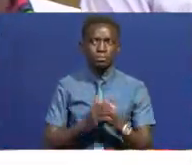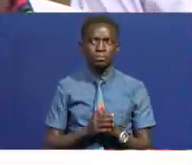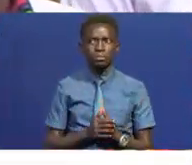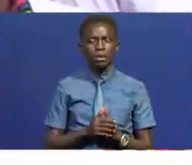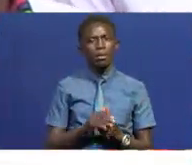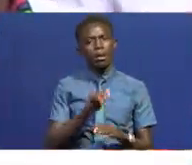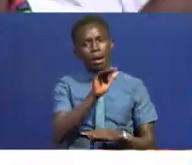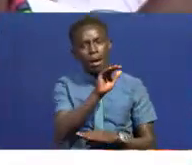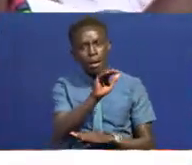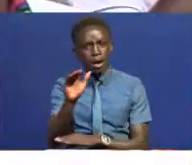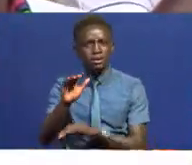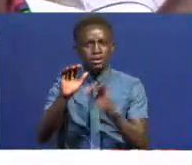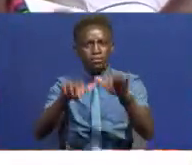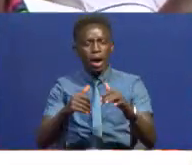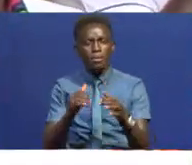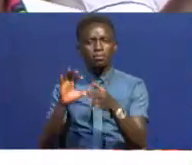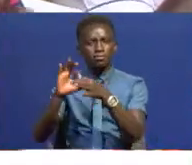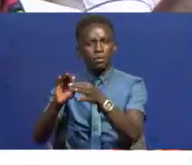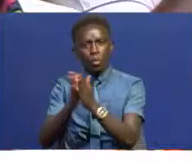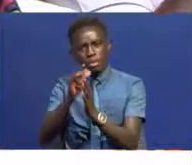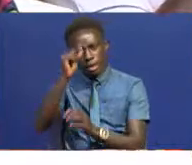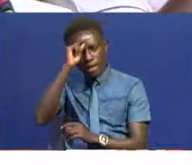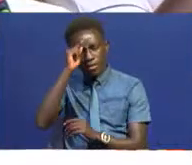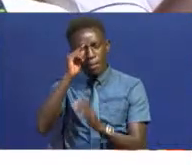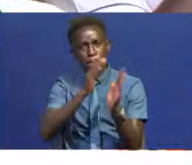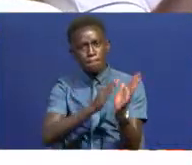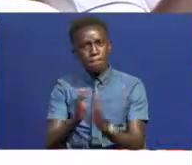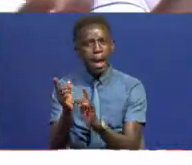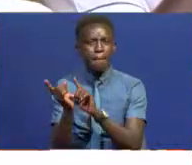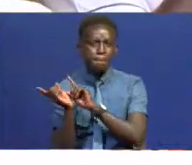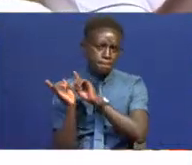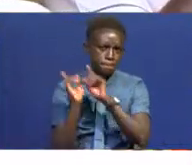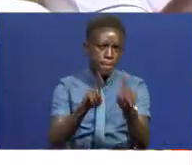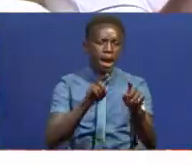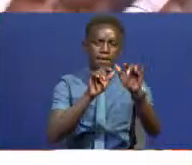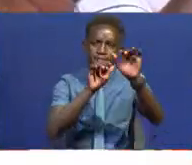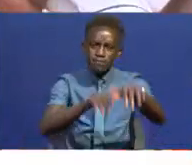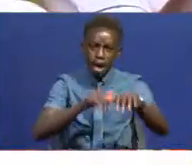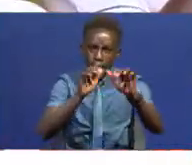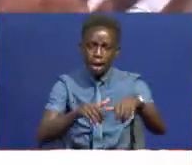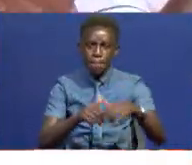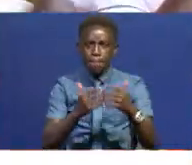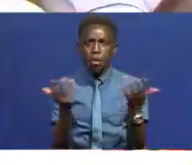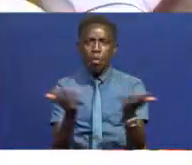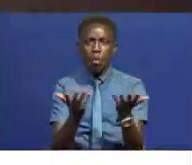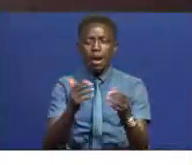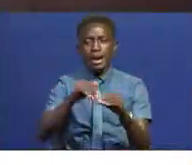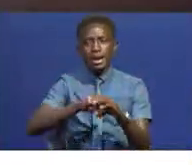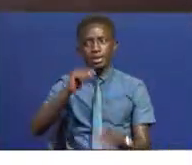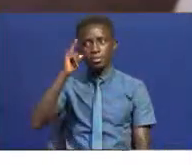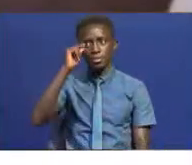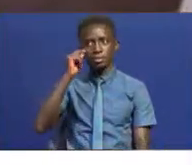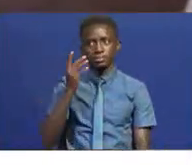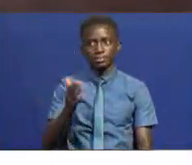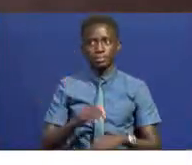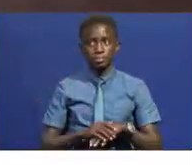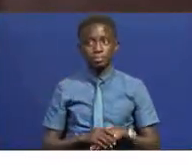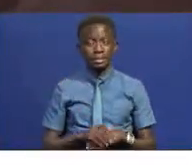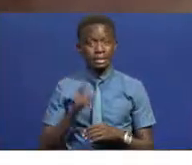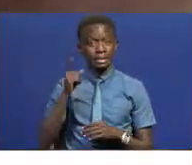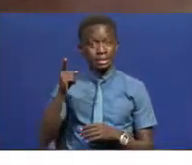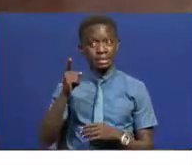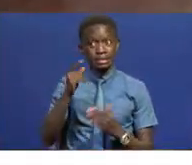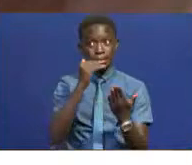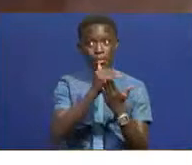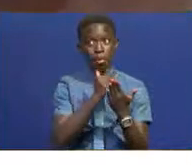serikali kuu kuweza kupanga kurundisha kilimo katika mkoa wa pwani. The program will also